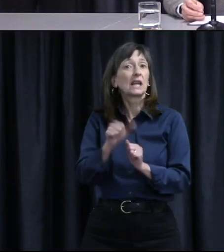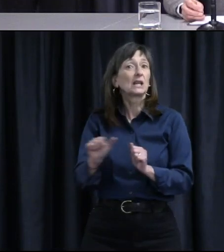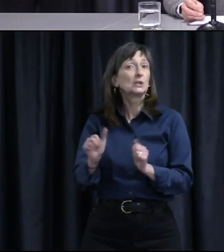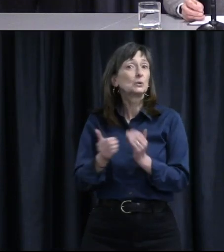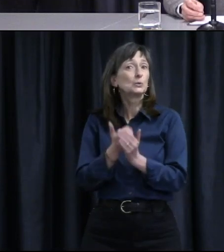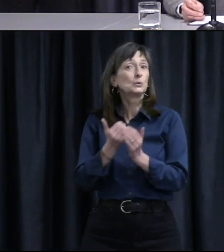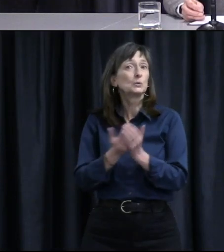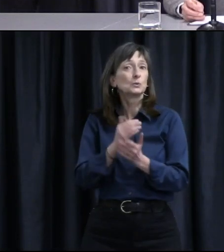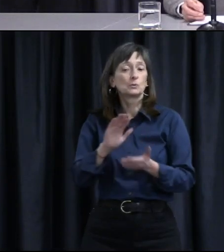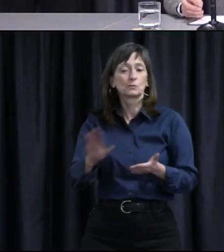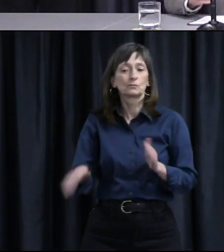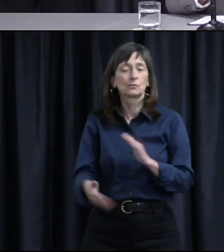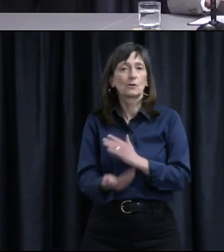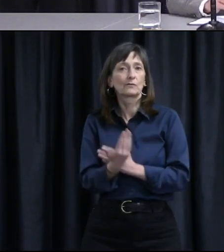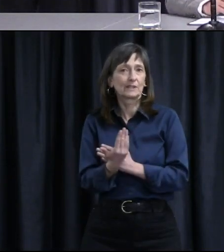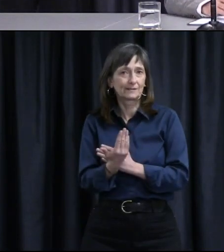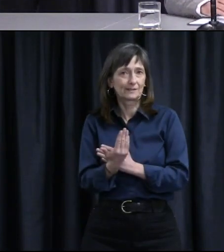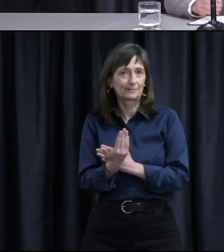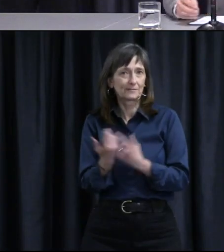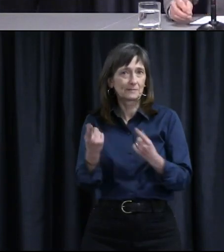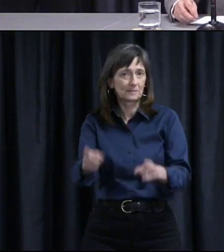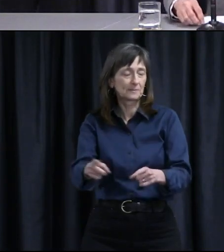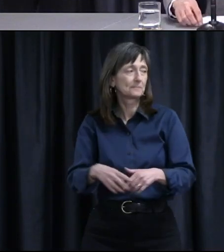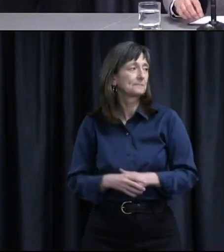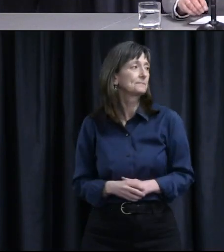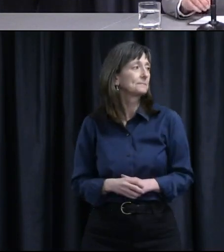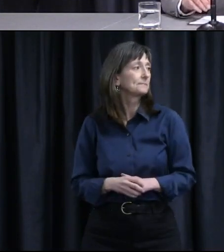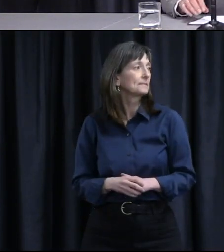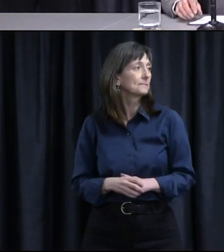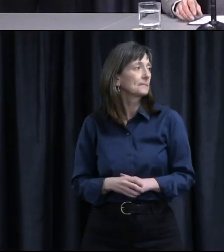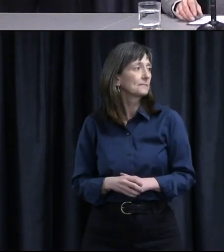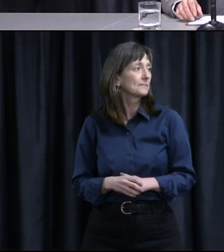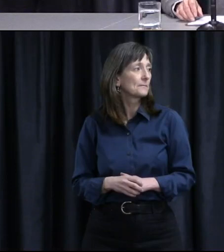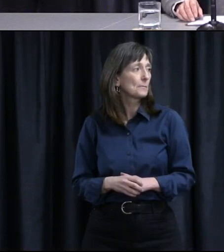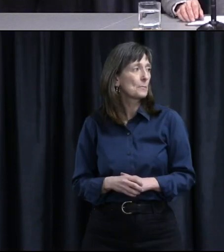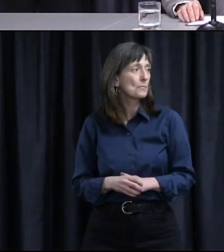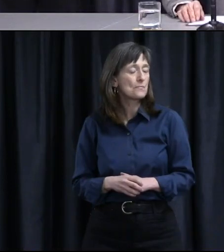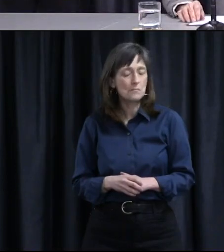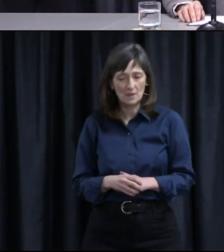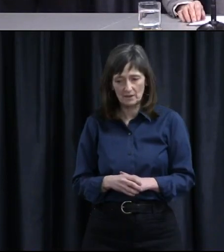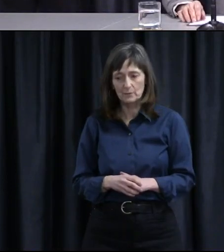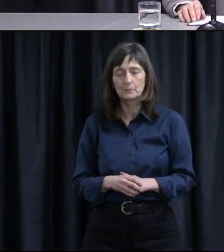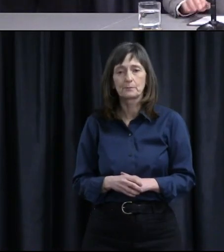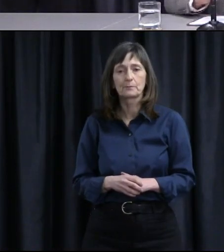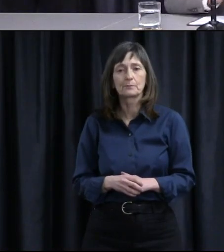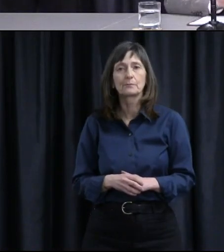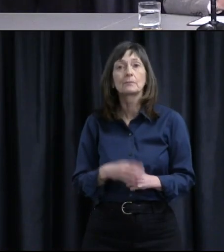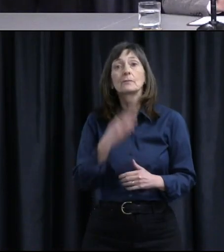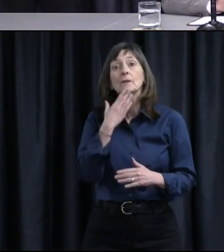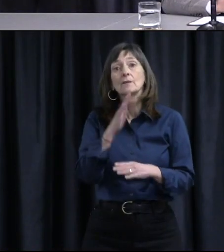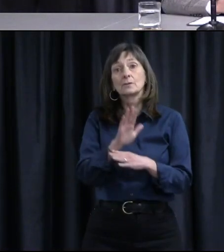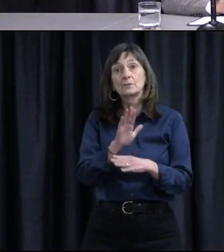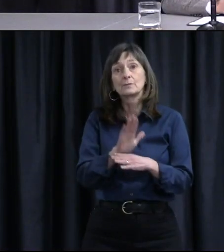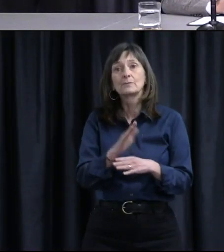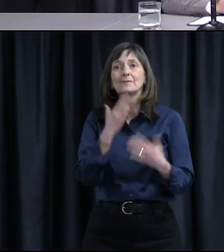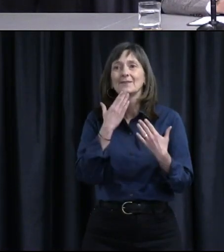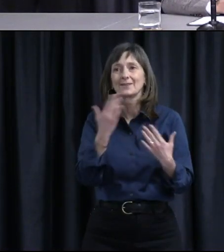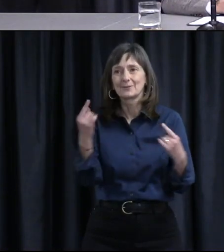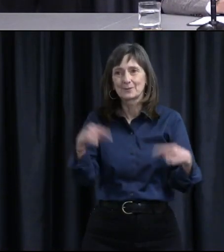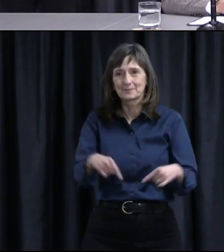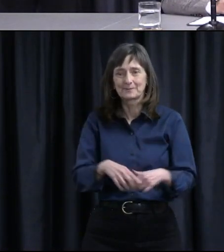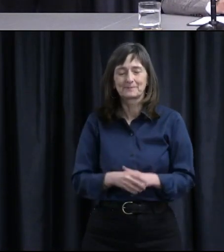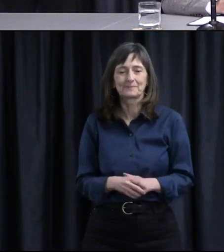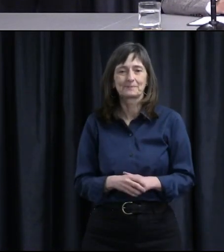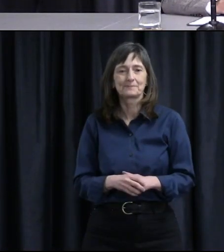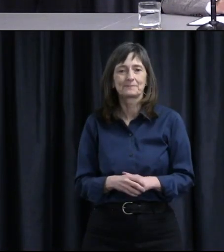changes related to COVID-19. Thank you, Premier. Good afternoon. Thank you again for joining